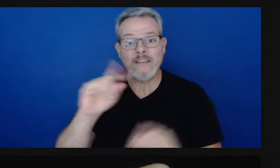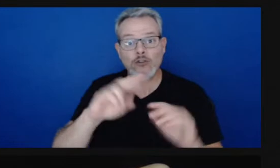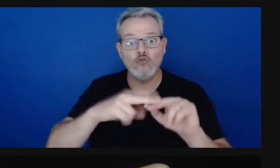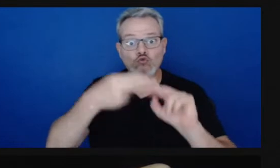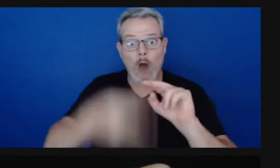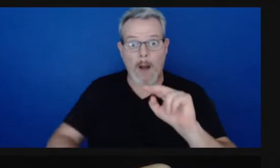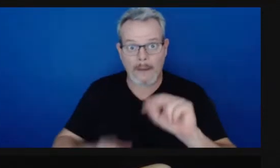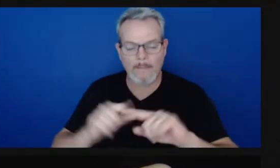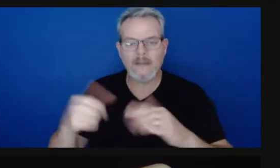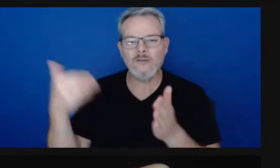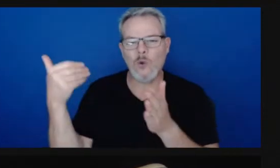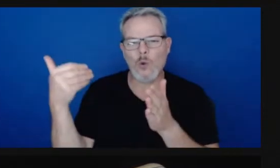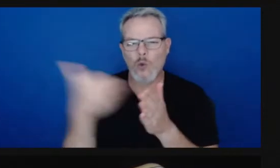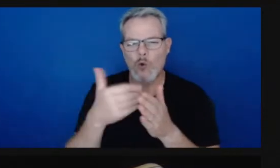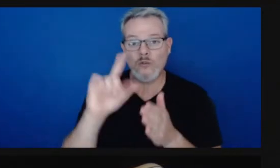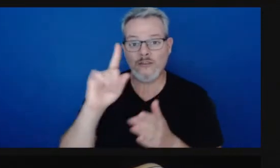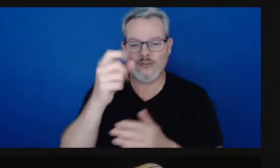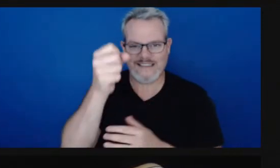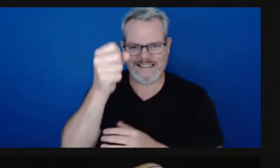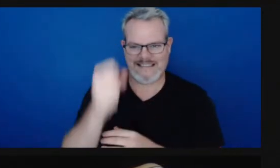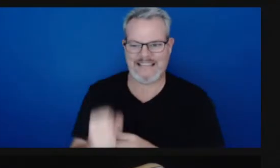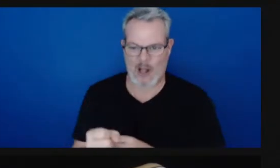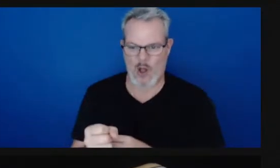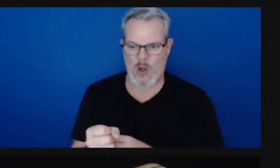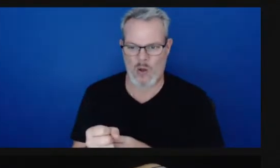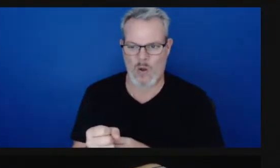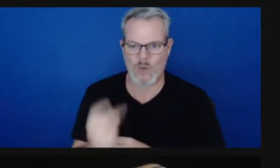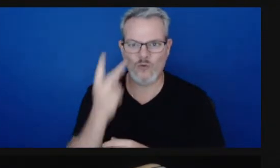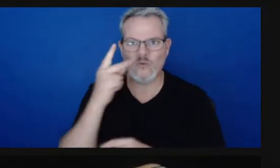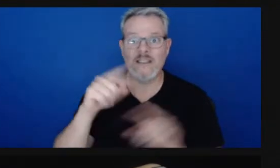south, but you see it's leveled off there.